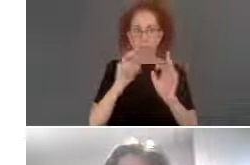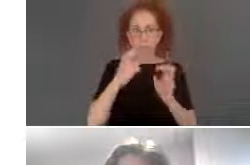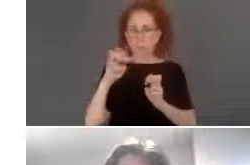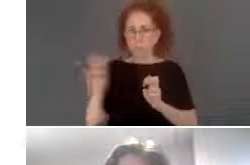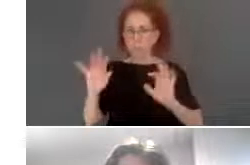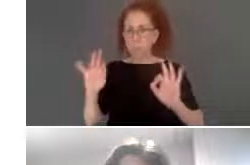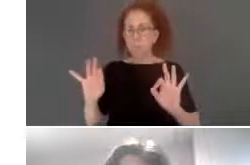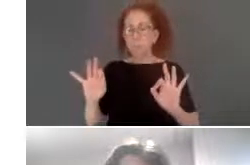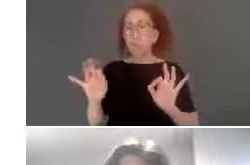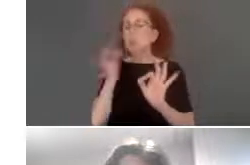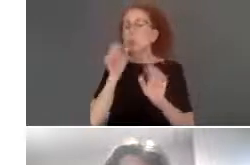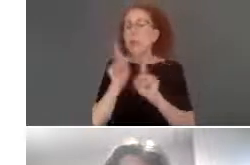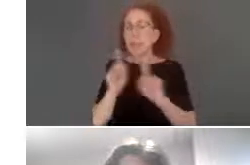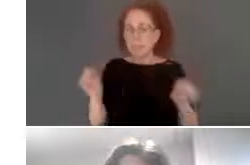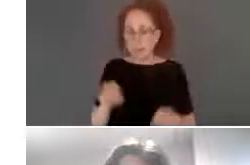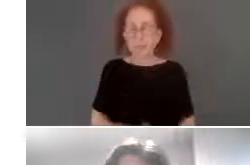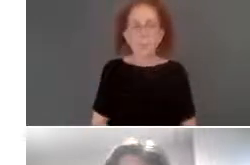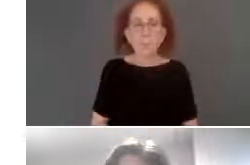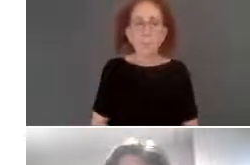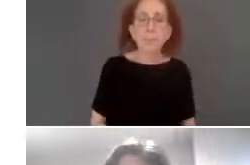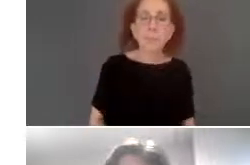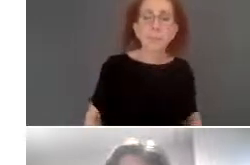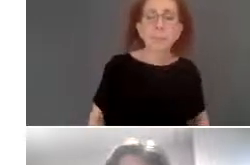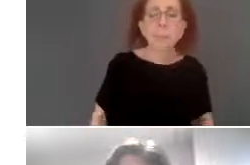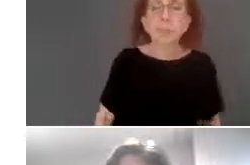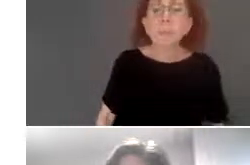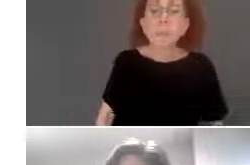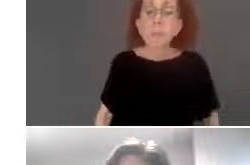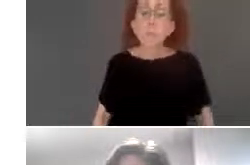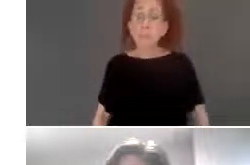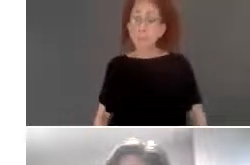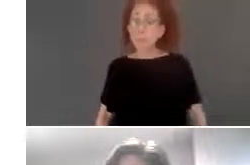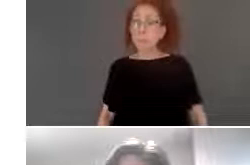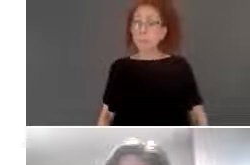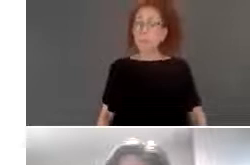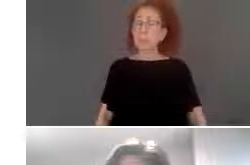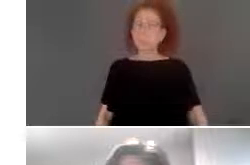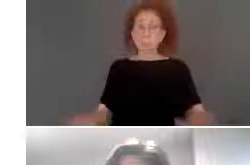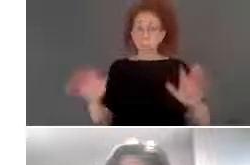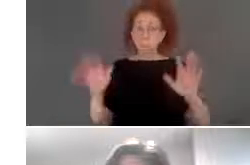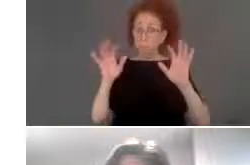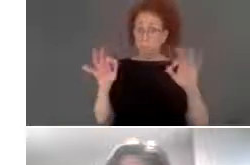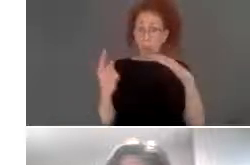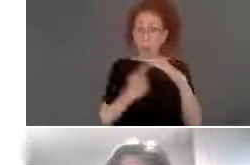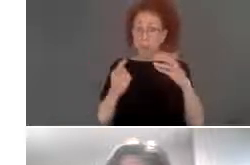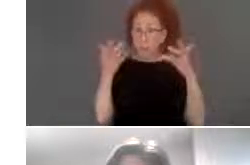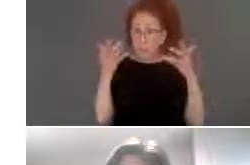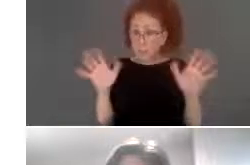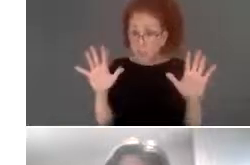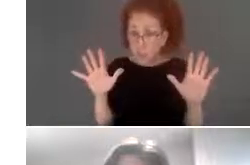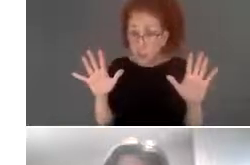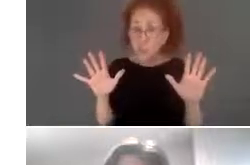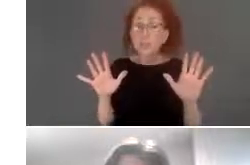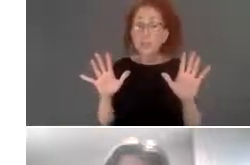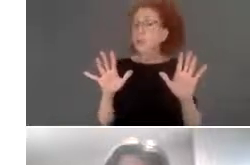as soon as possible. And then once the person completes their isolation period or they receive a